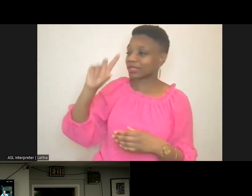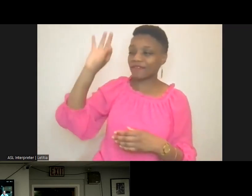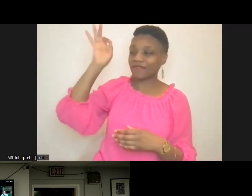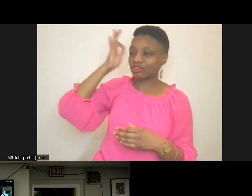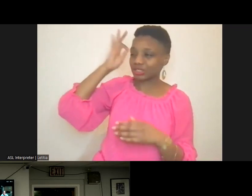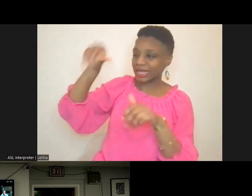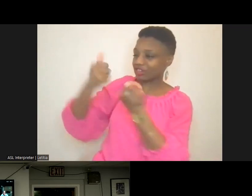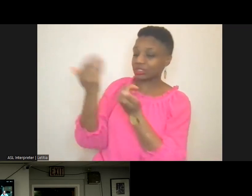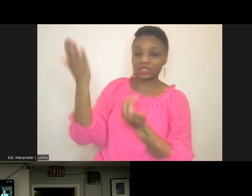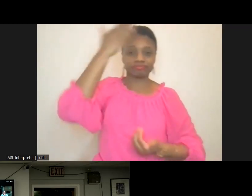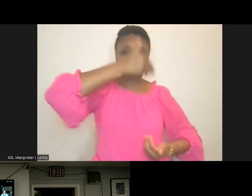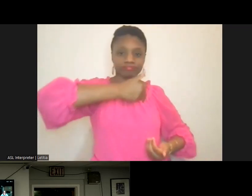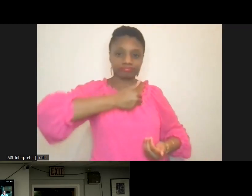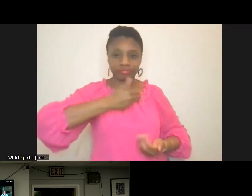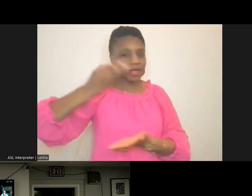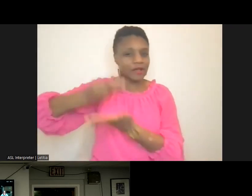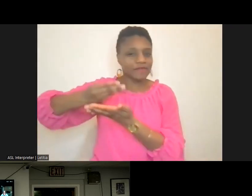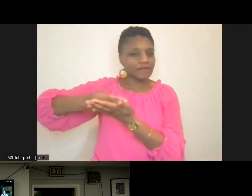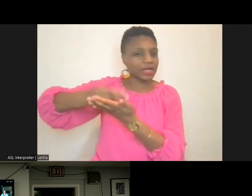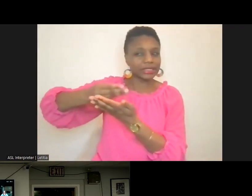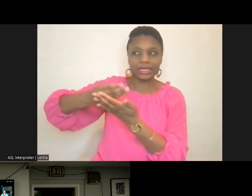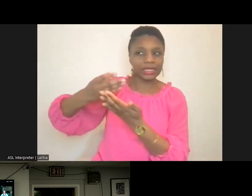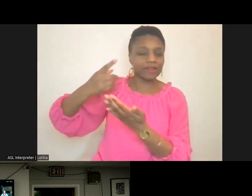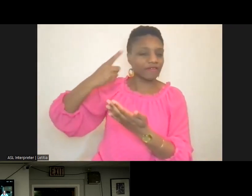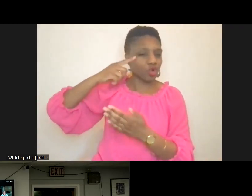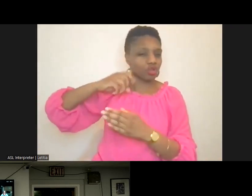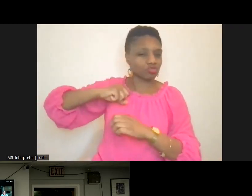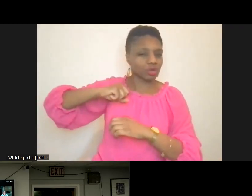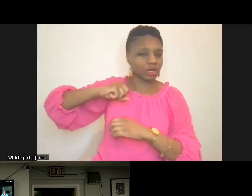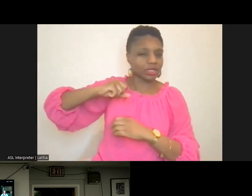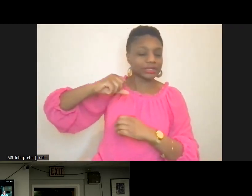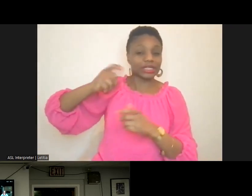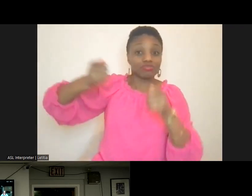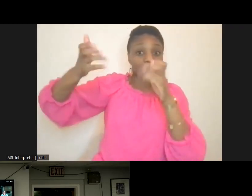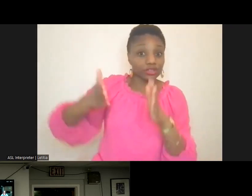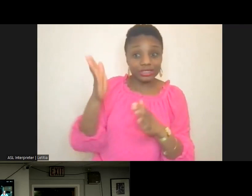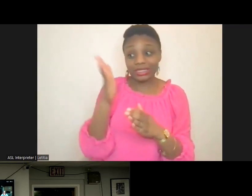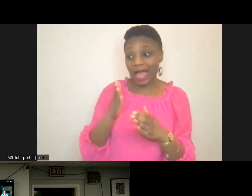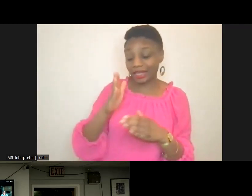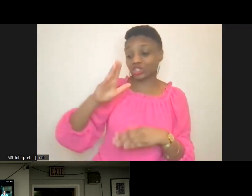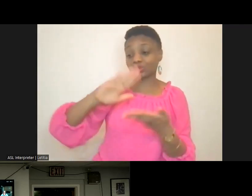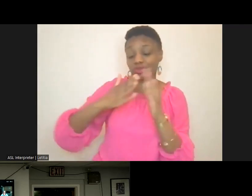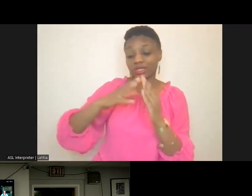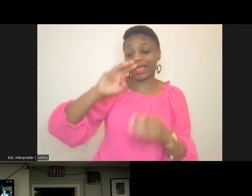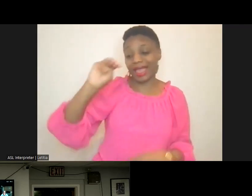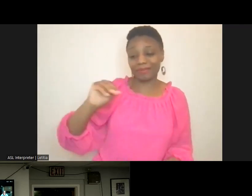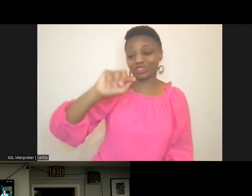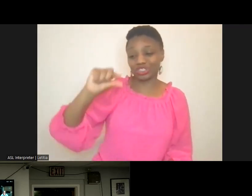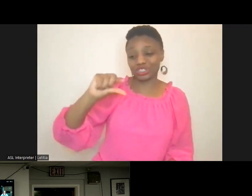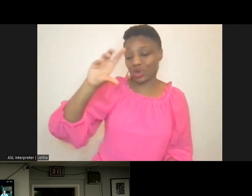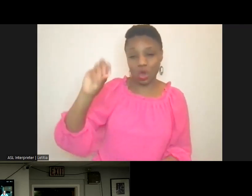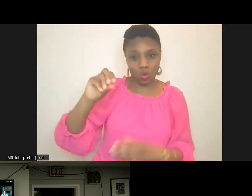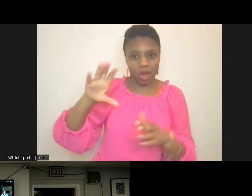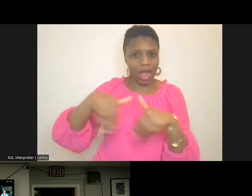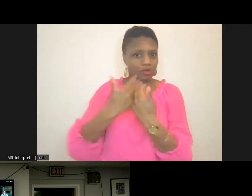regulatory agencies, and funding of community resilience directors / community NGOs who implement grassroots